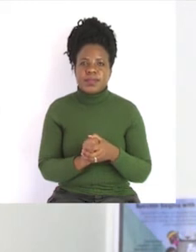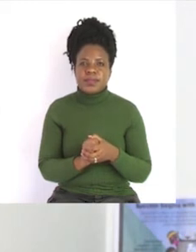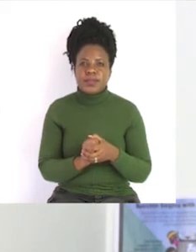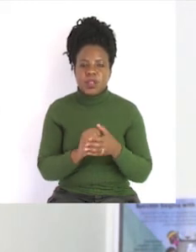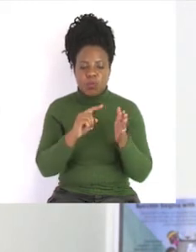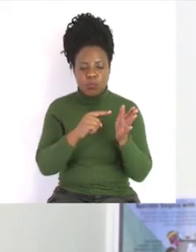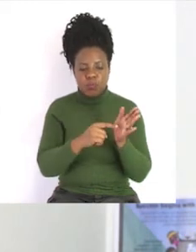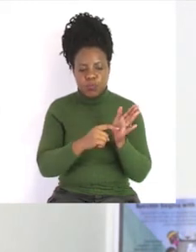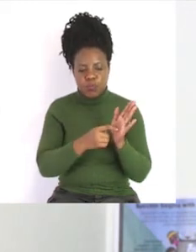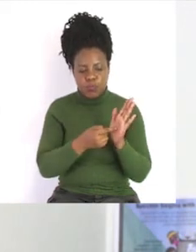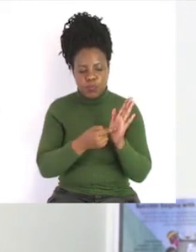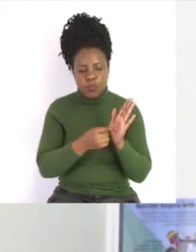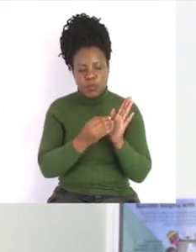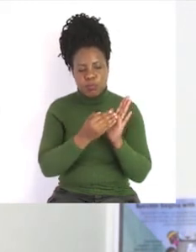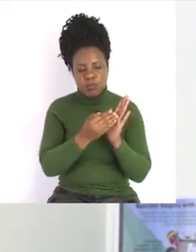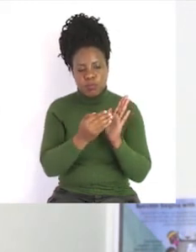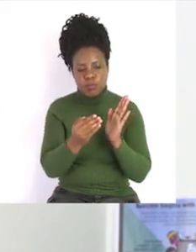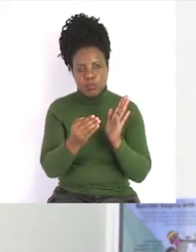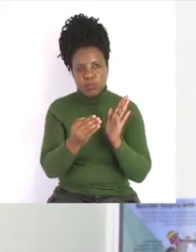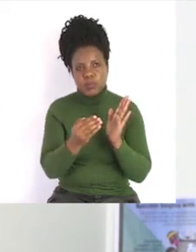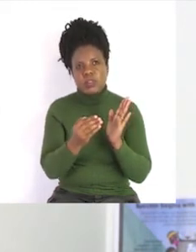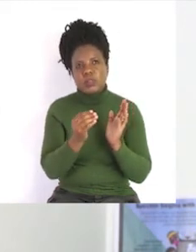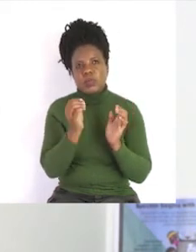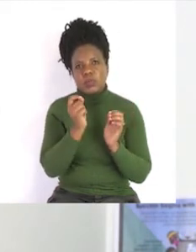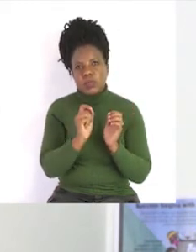Okay, so it will go in 8 times.